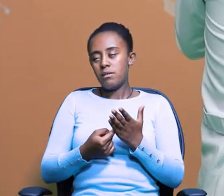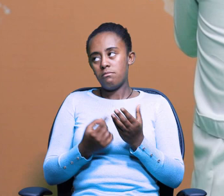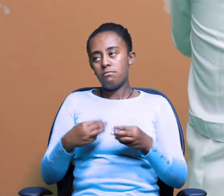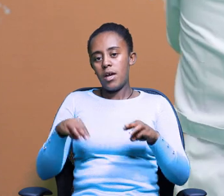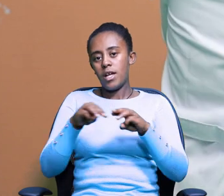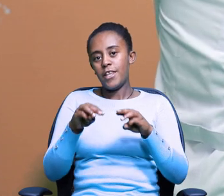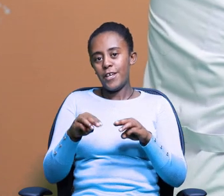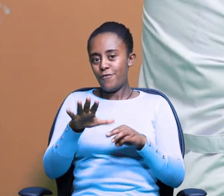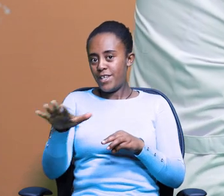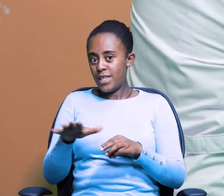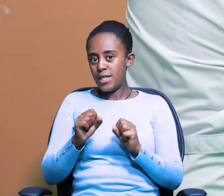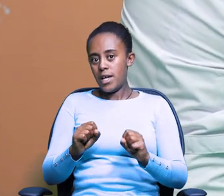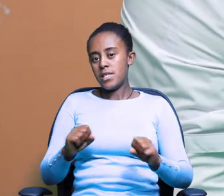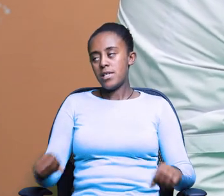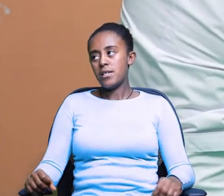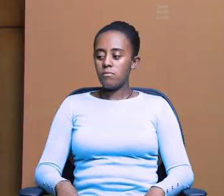strengths.